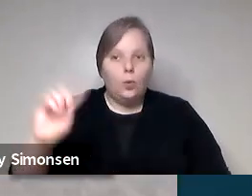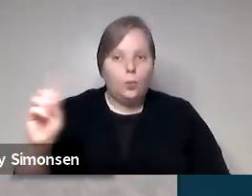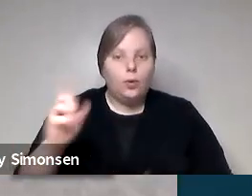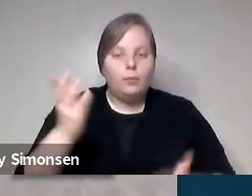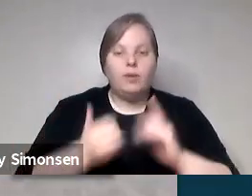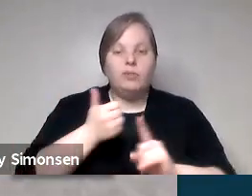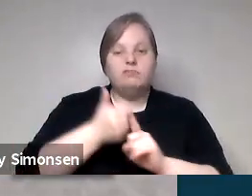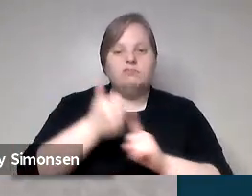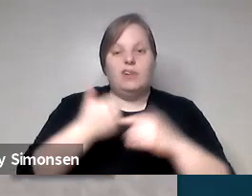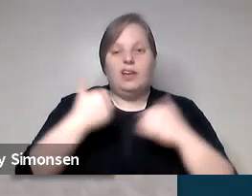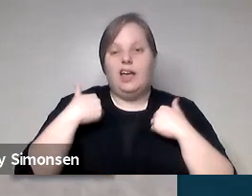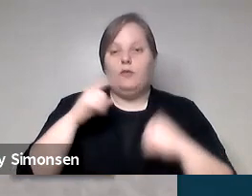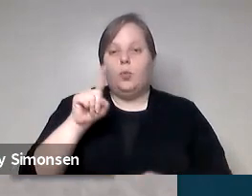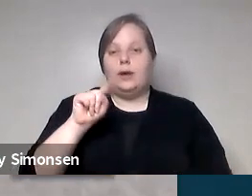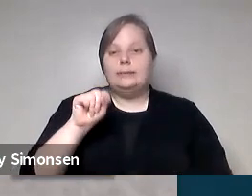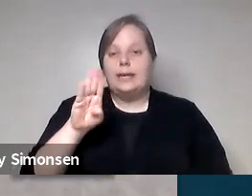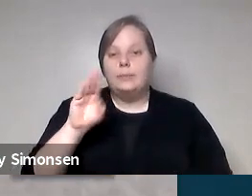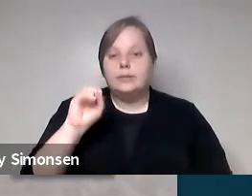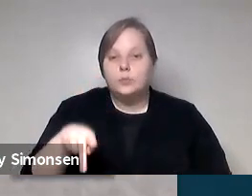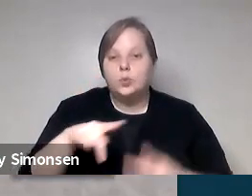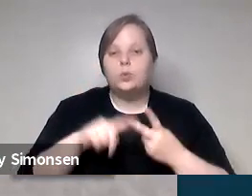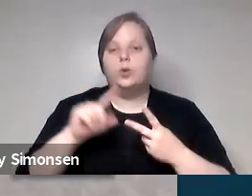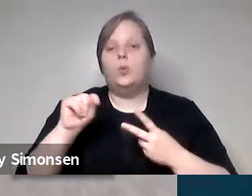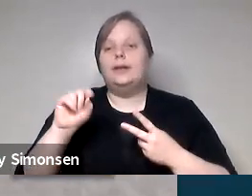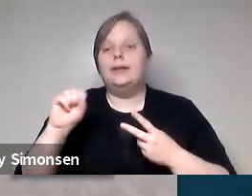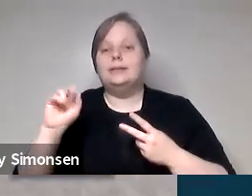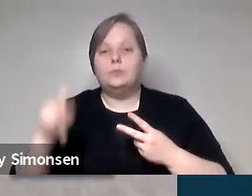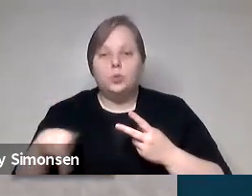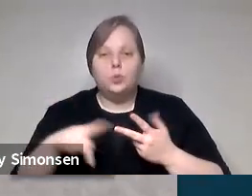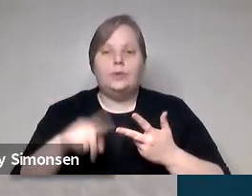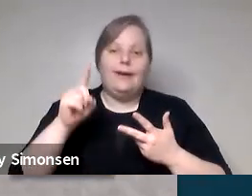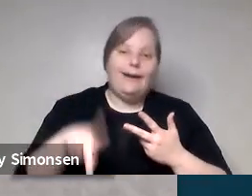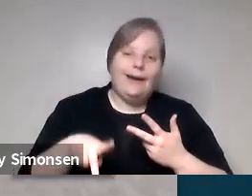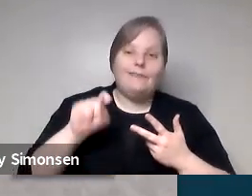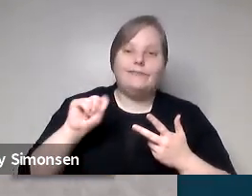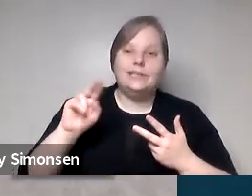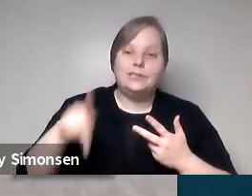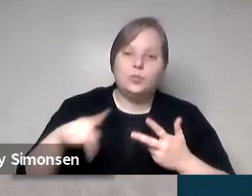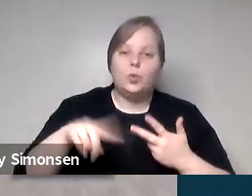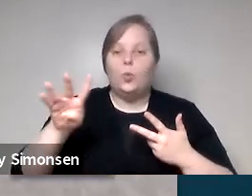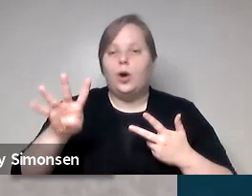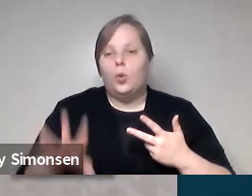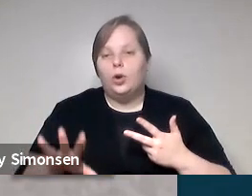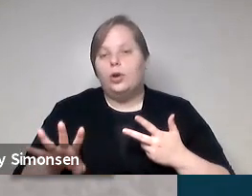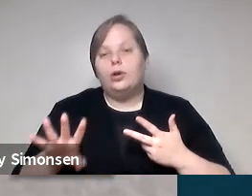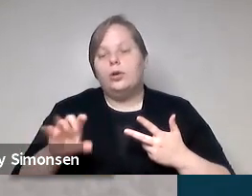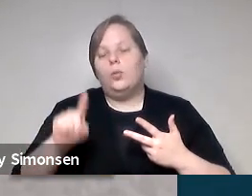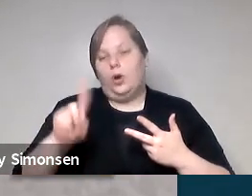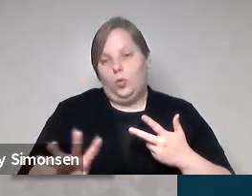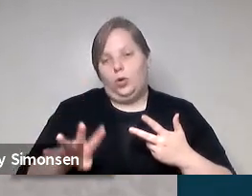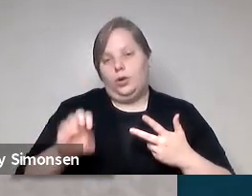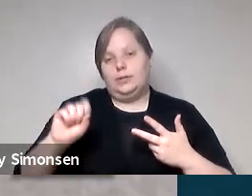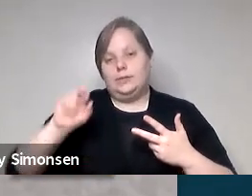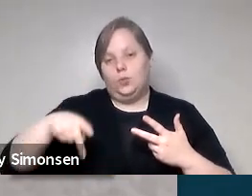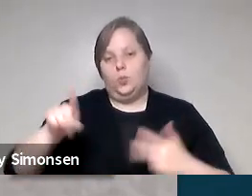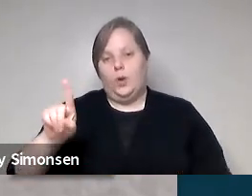be getting 1 tablespoon, 1 teaspoon, 1/2 teaspoon, 1/4 teaspoon, and 1/8 teaspoon.